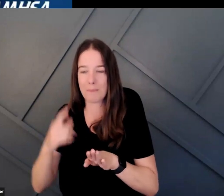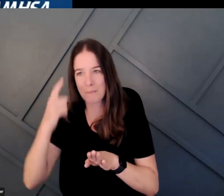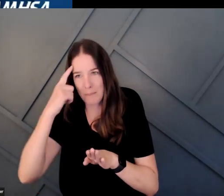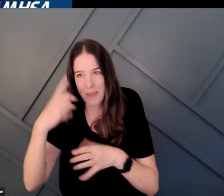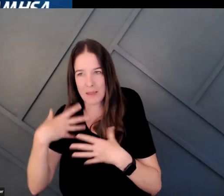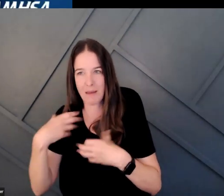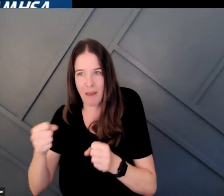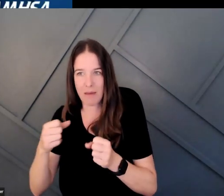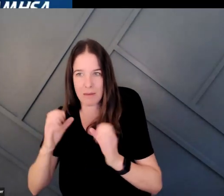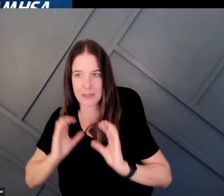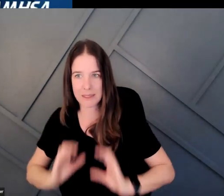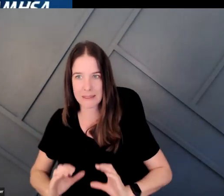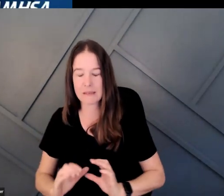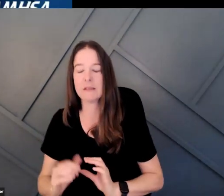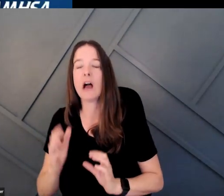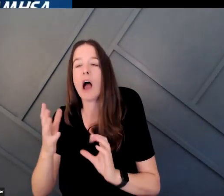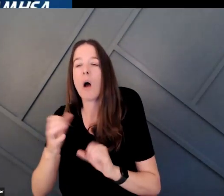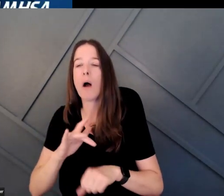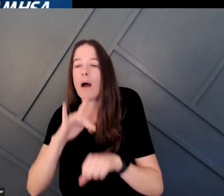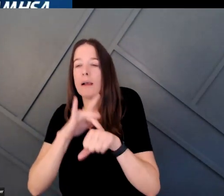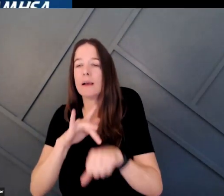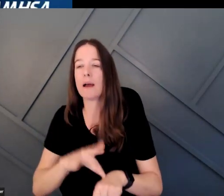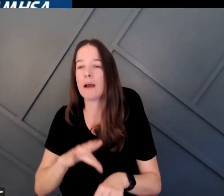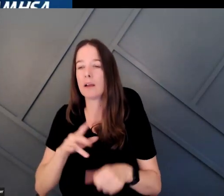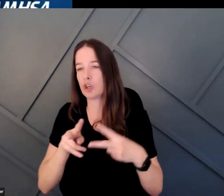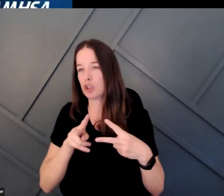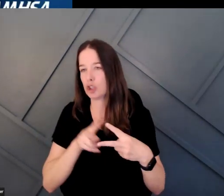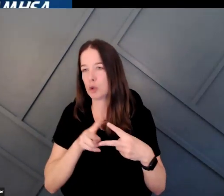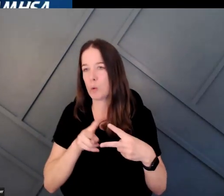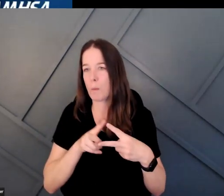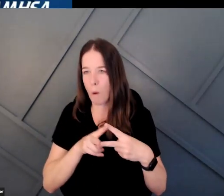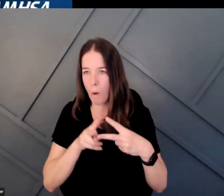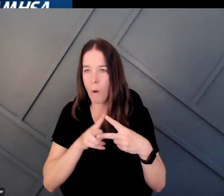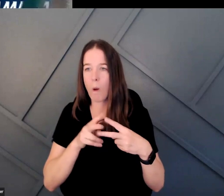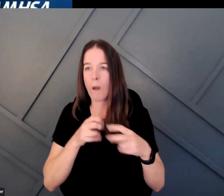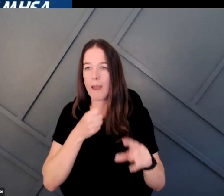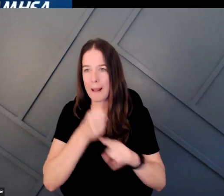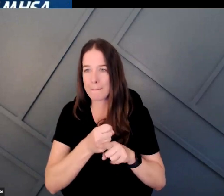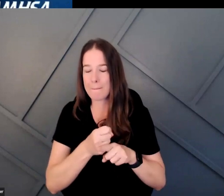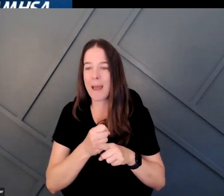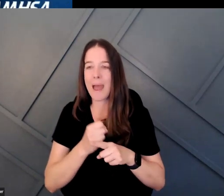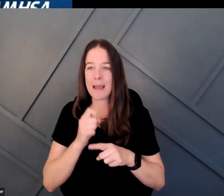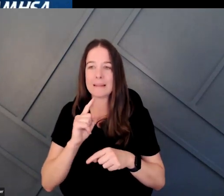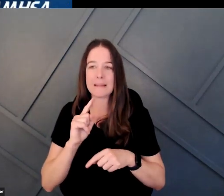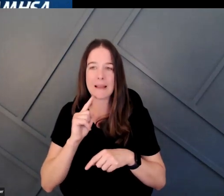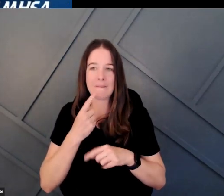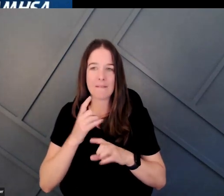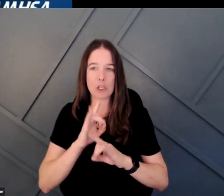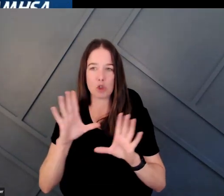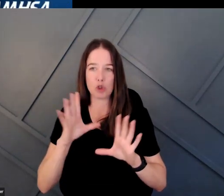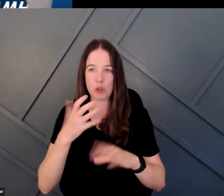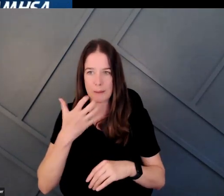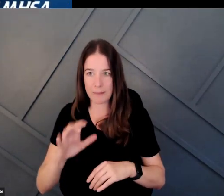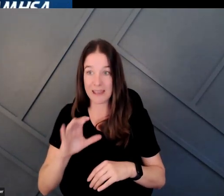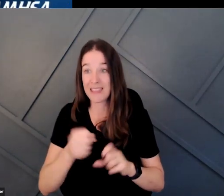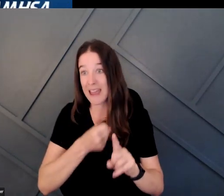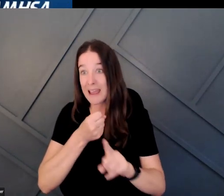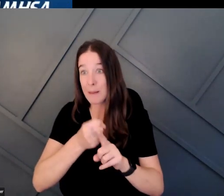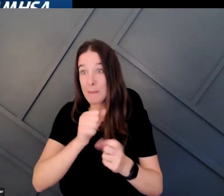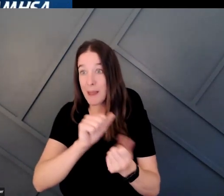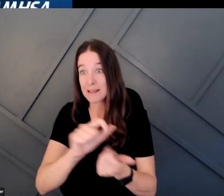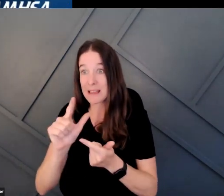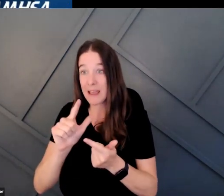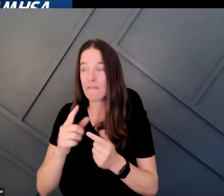two other impacts of extreme heat that affect everyone. One is related to sleep. So there have